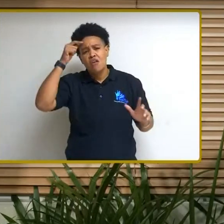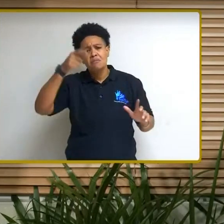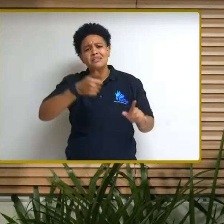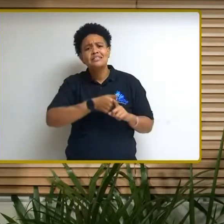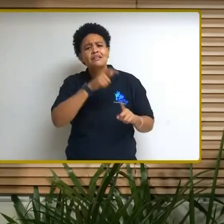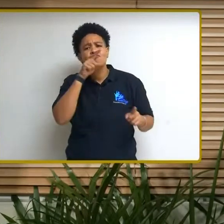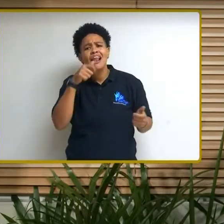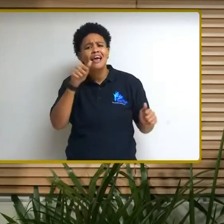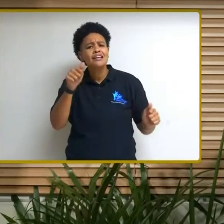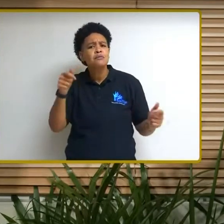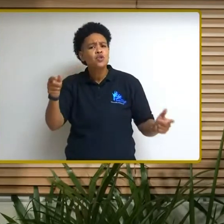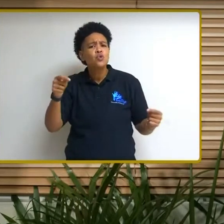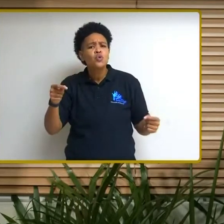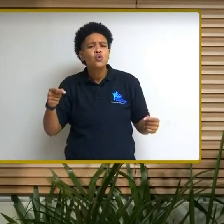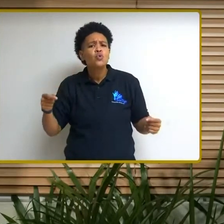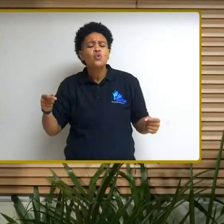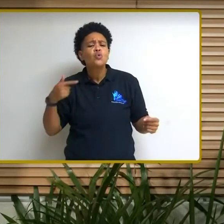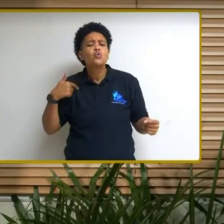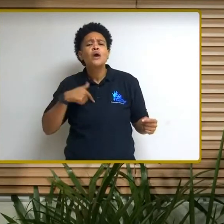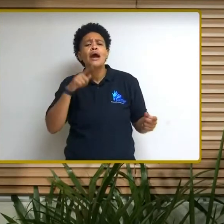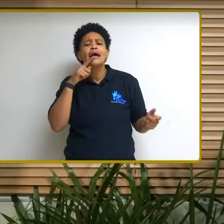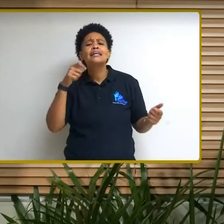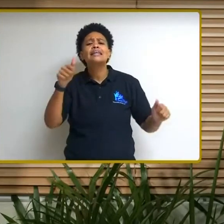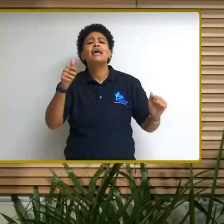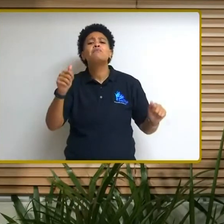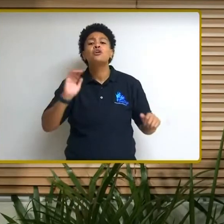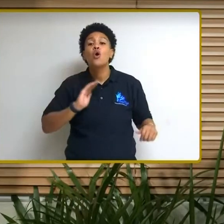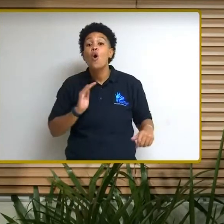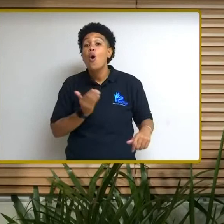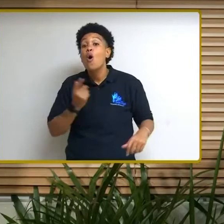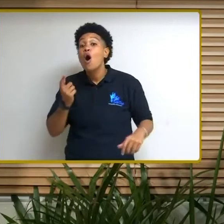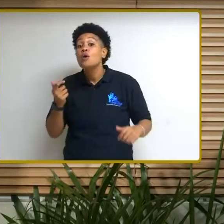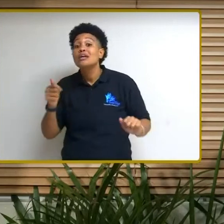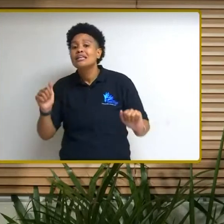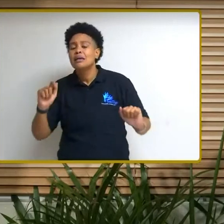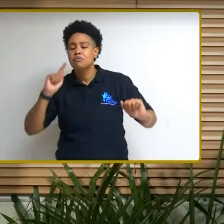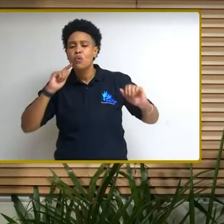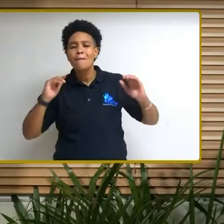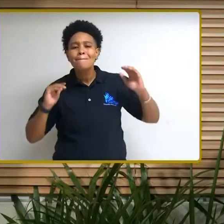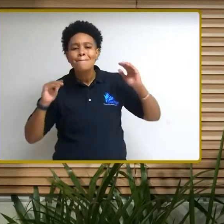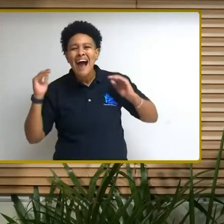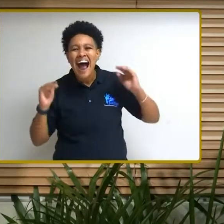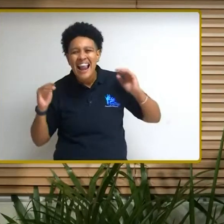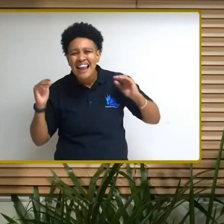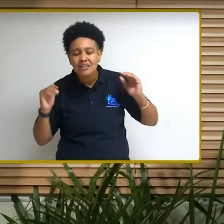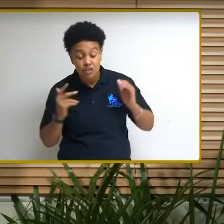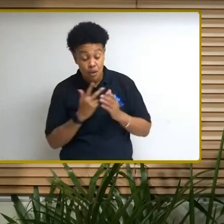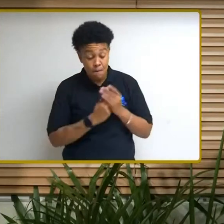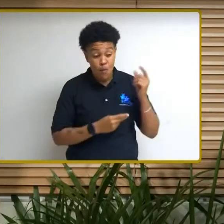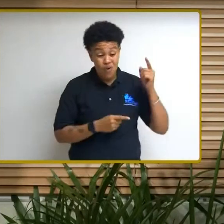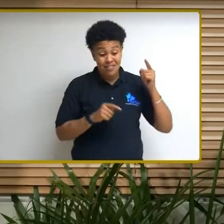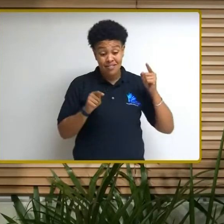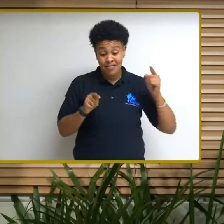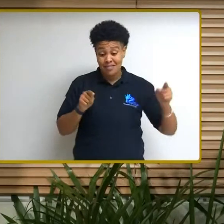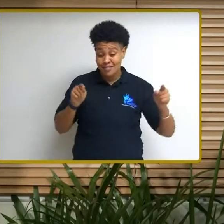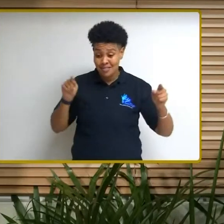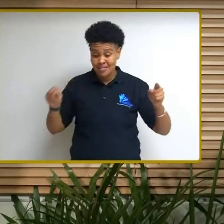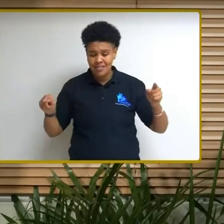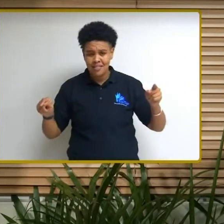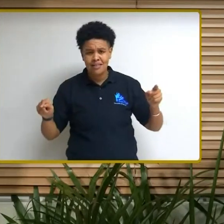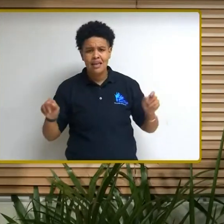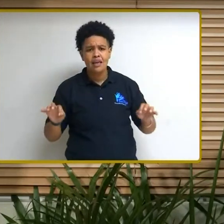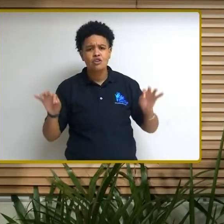is attempting to do. We're attempting, and have always attempted, to balance both of these very